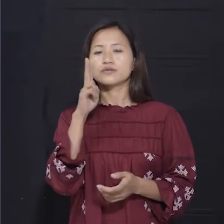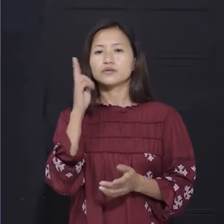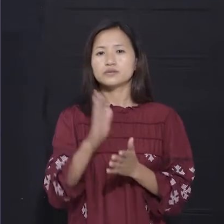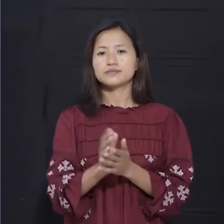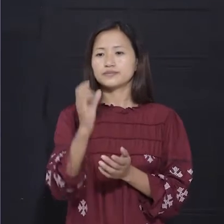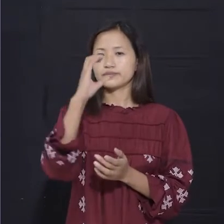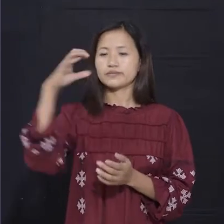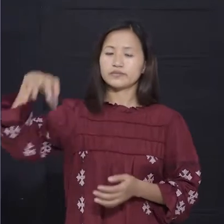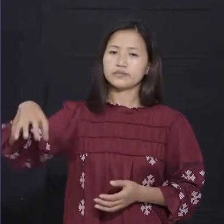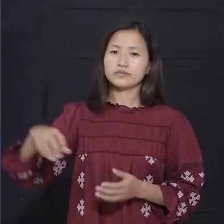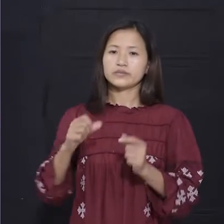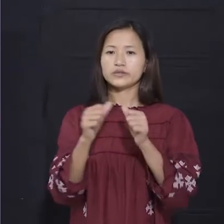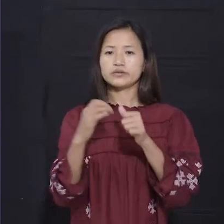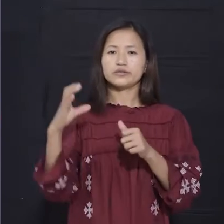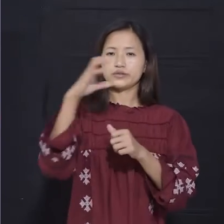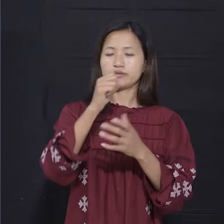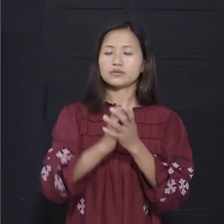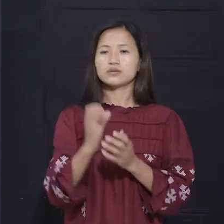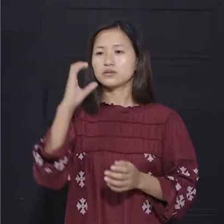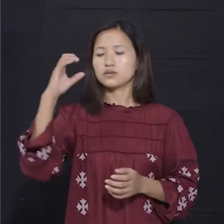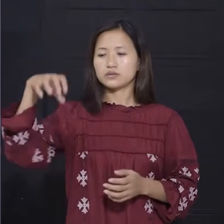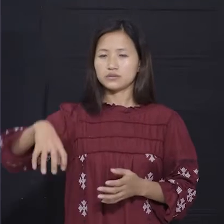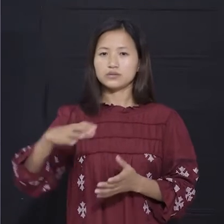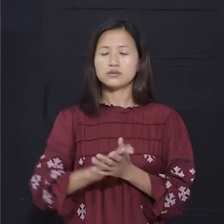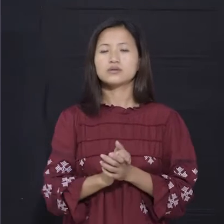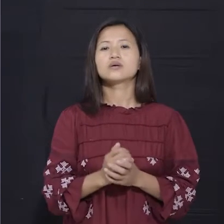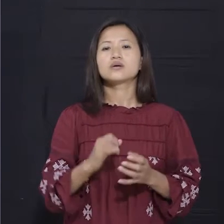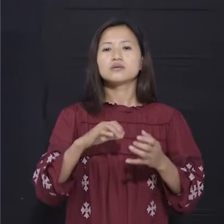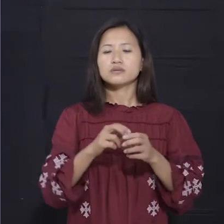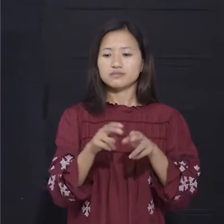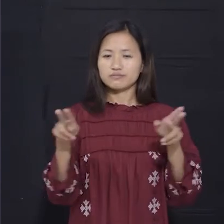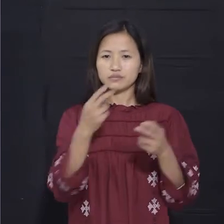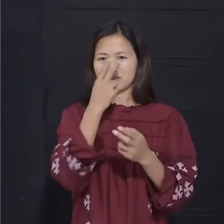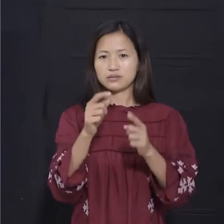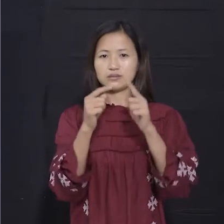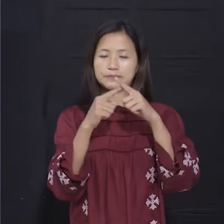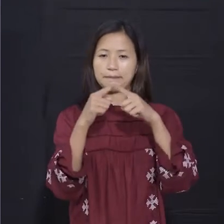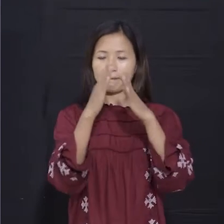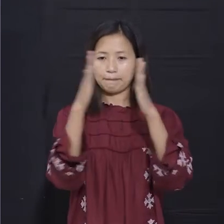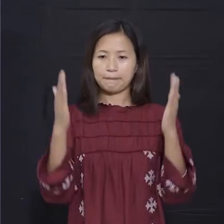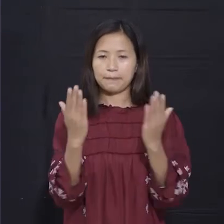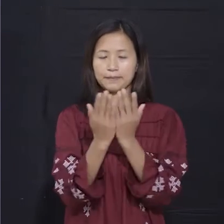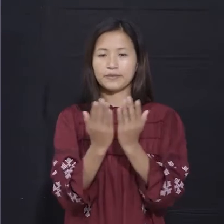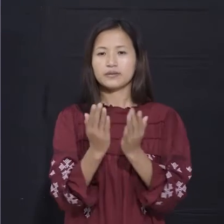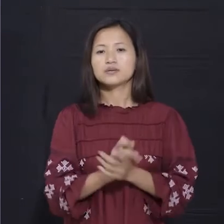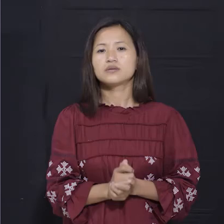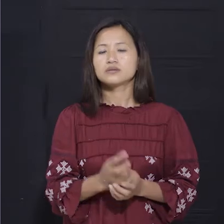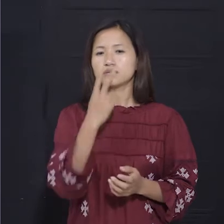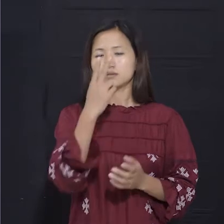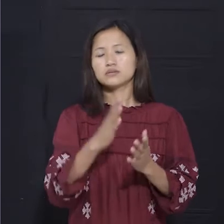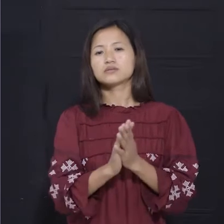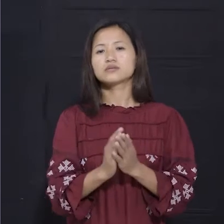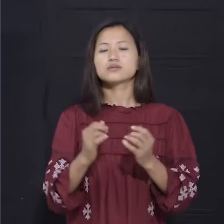the Asian countries like Borneo, Sumatra, Supara, all right? And they also set up some